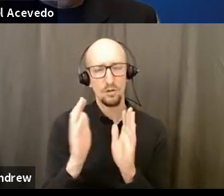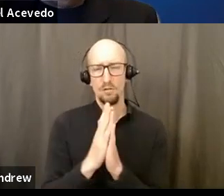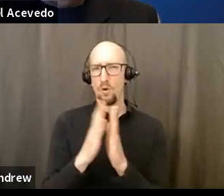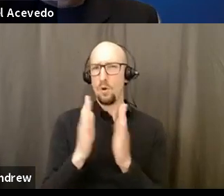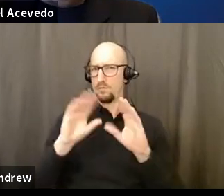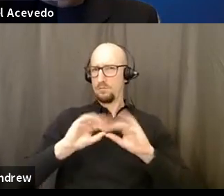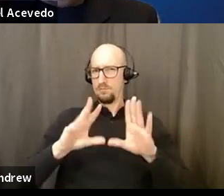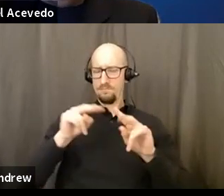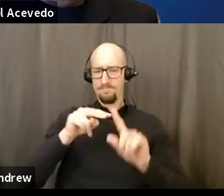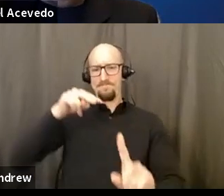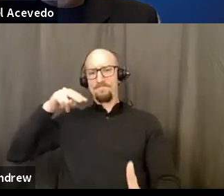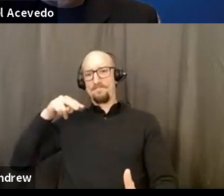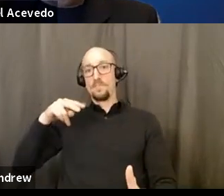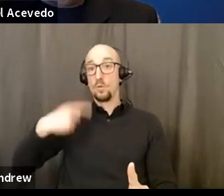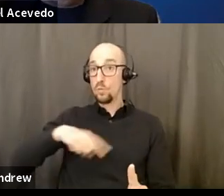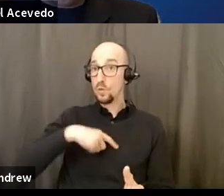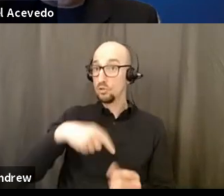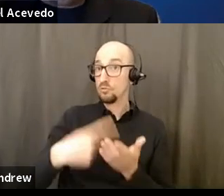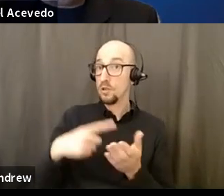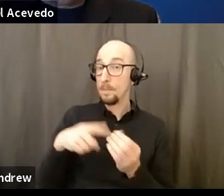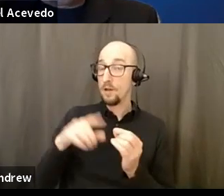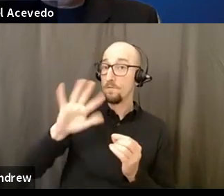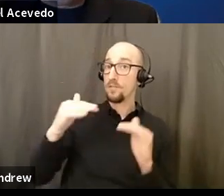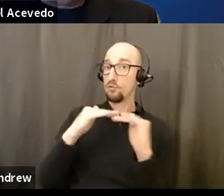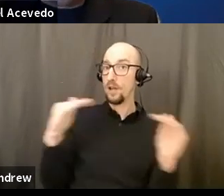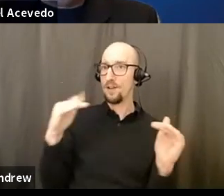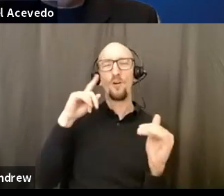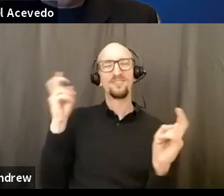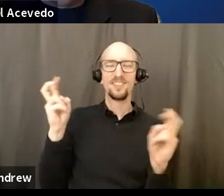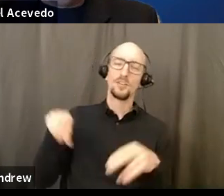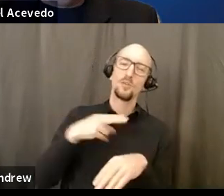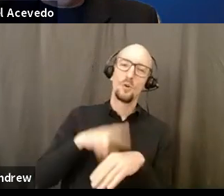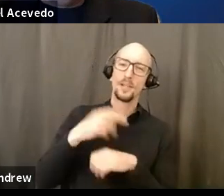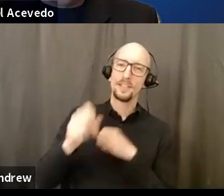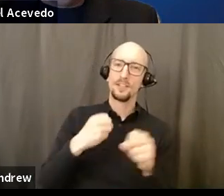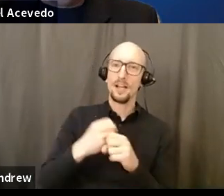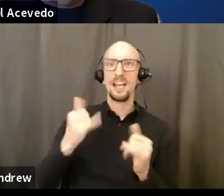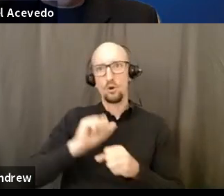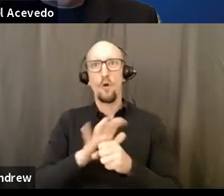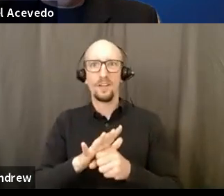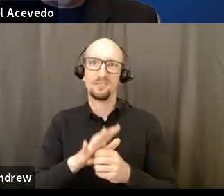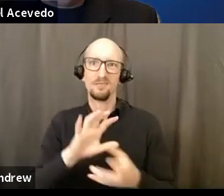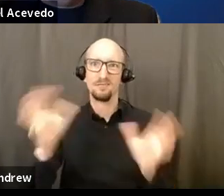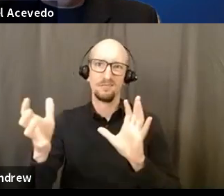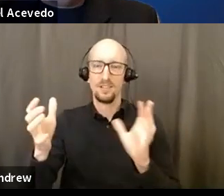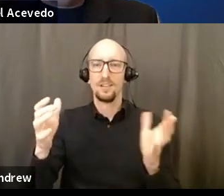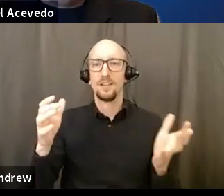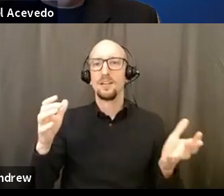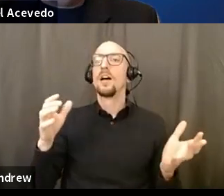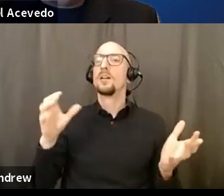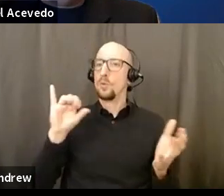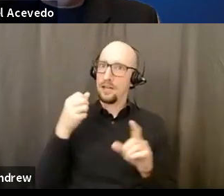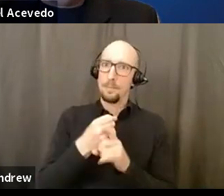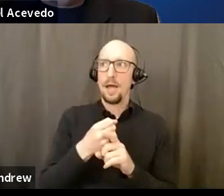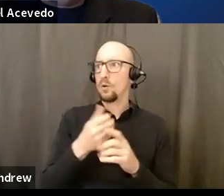conversation about 5th grade on a normal year? Because I think that does impact thinking about subjects used